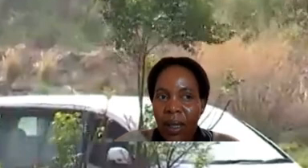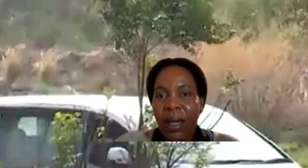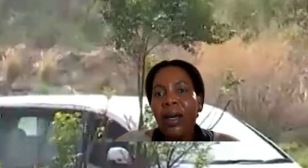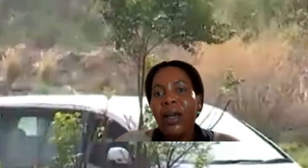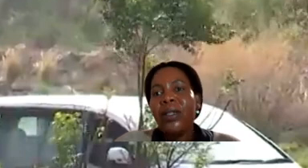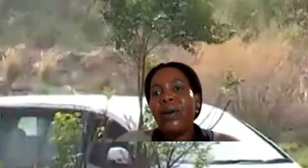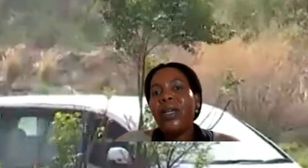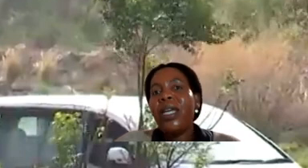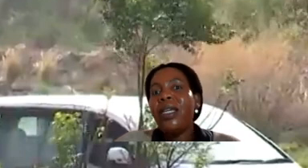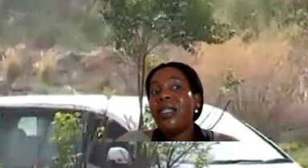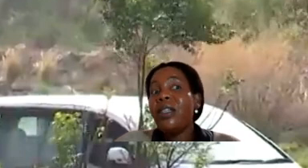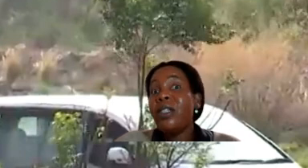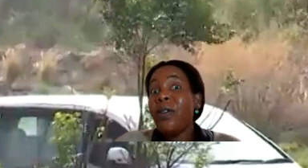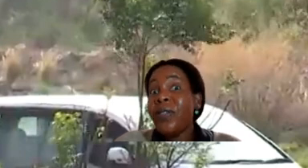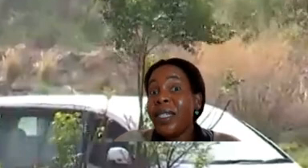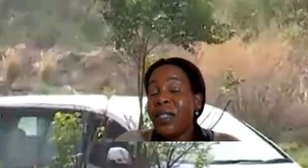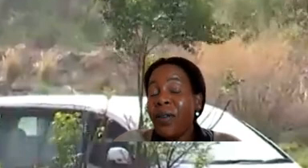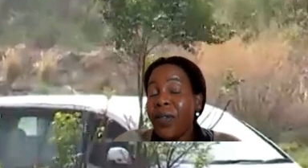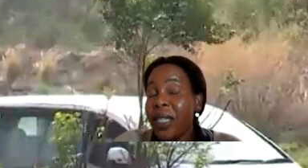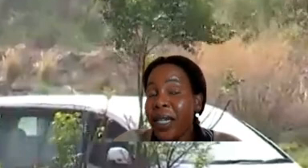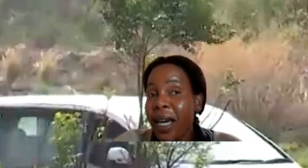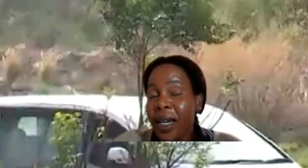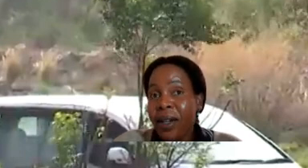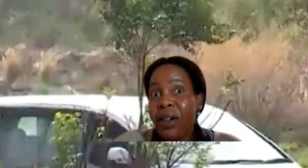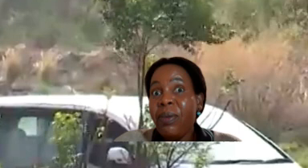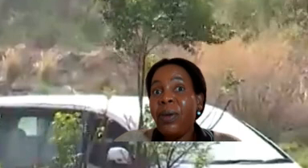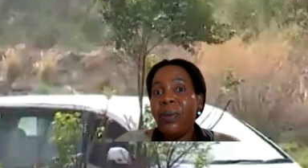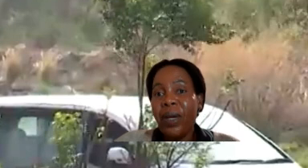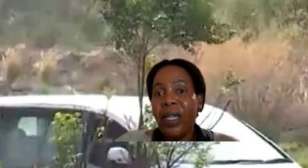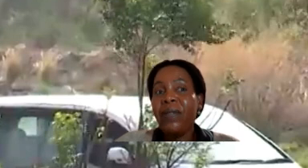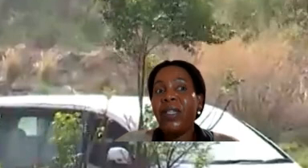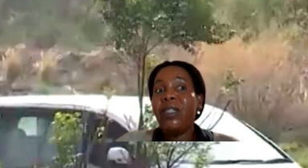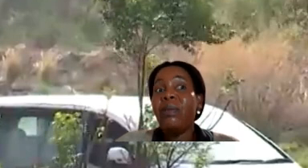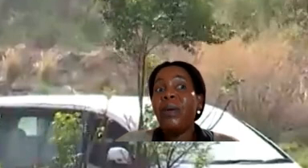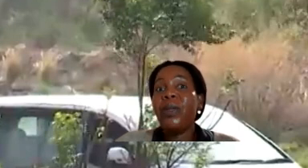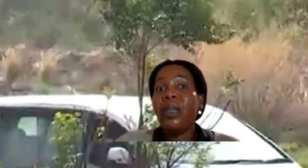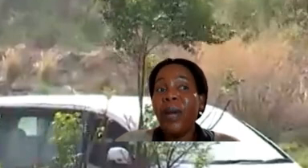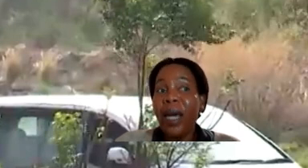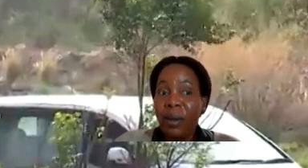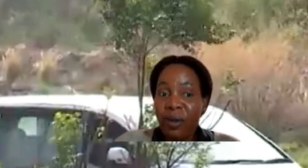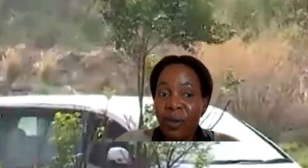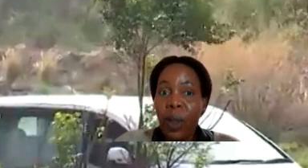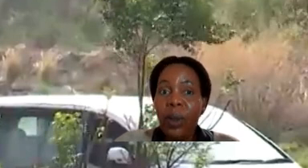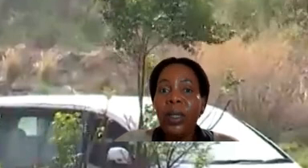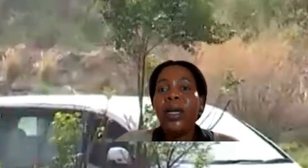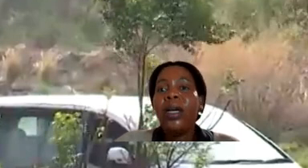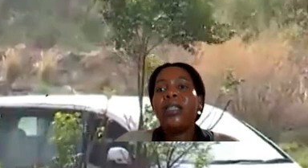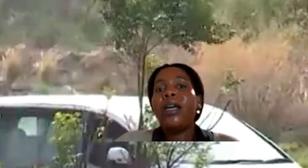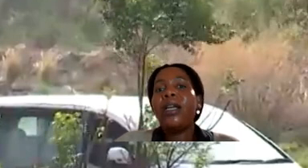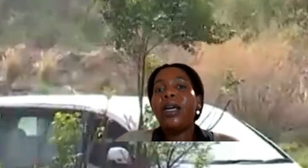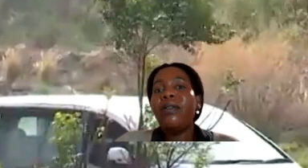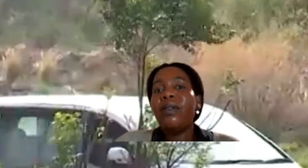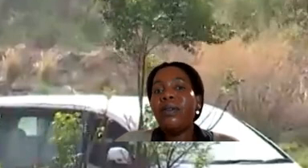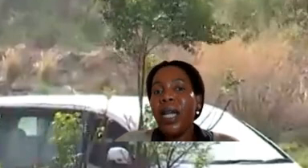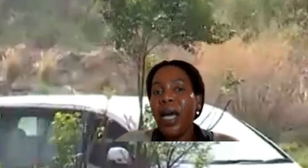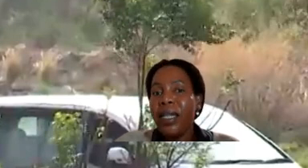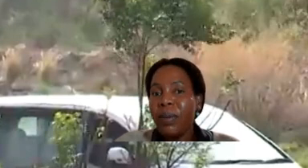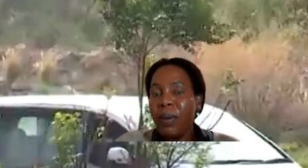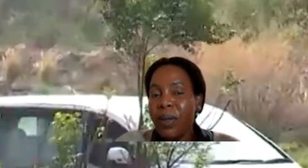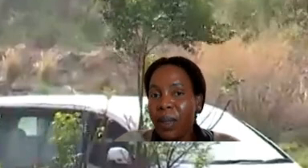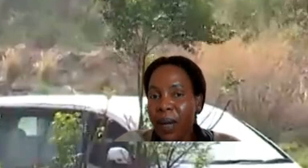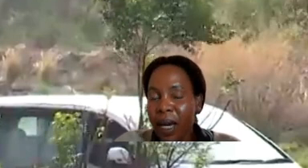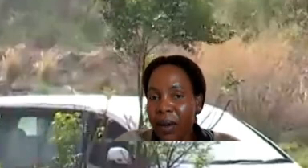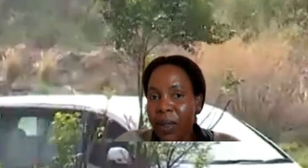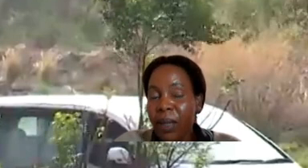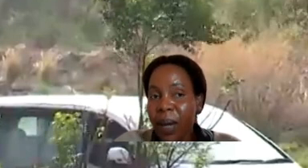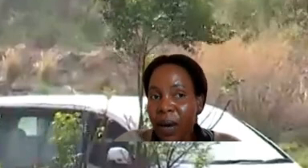food. So it is a sophisticated criminal activity. So people are supplying them with food. So they realize